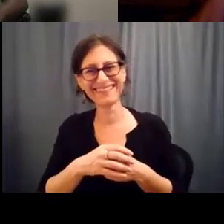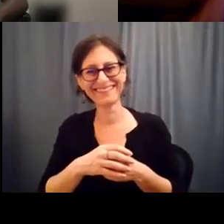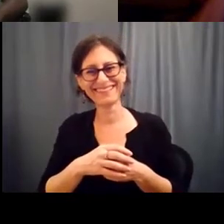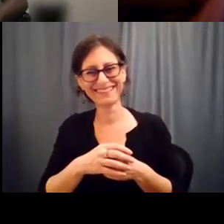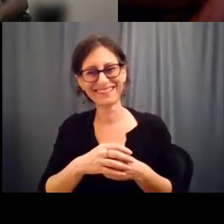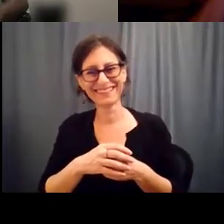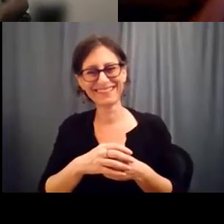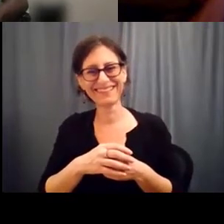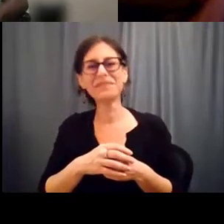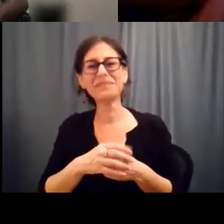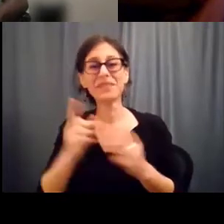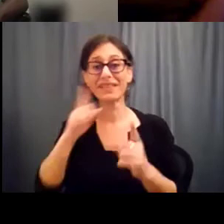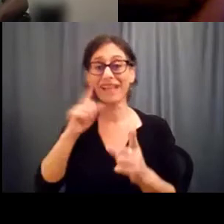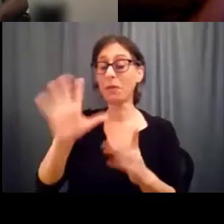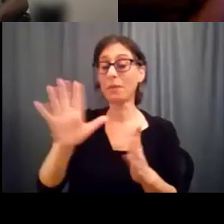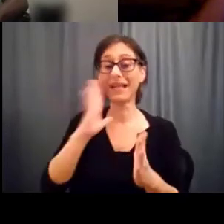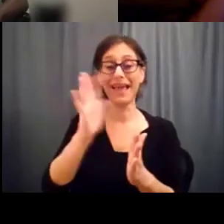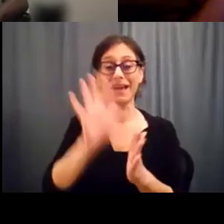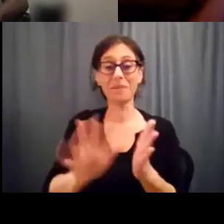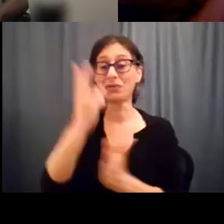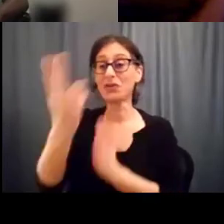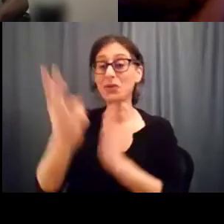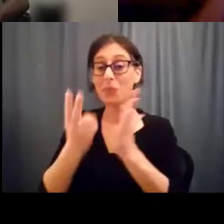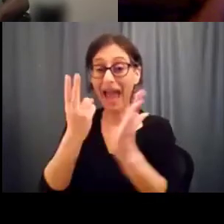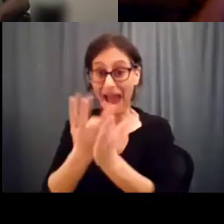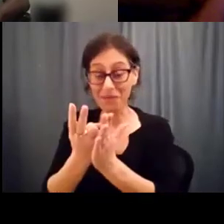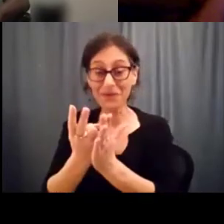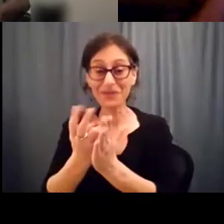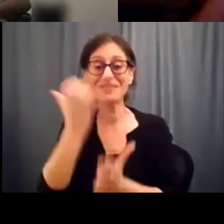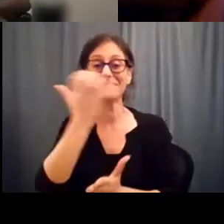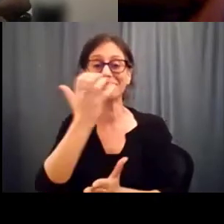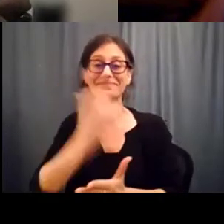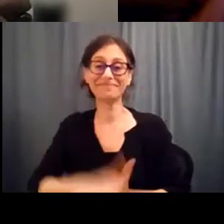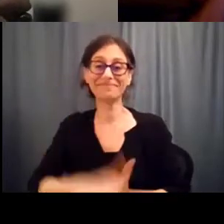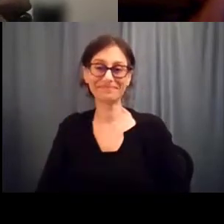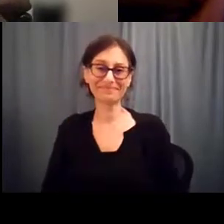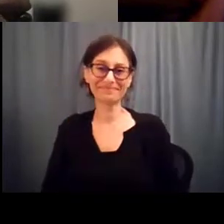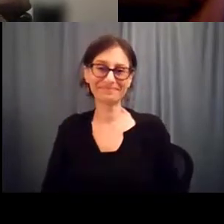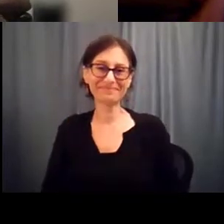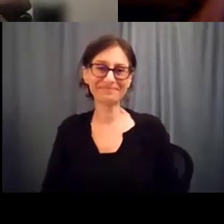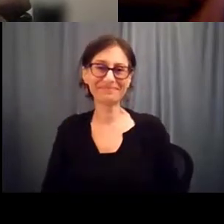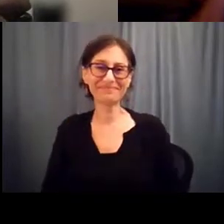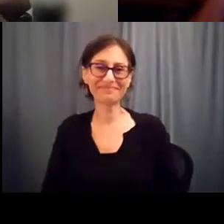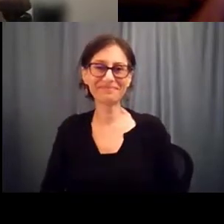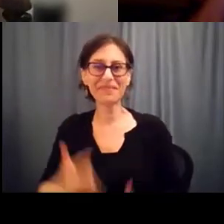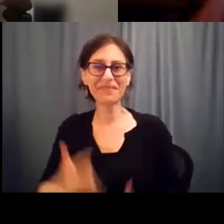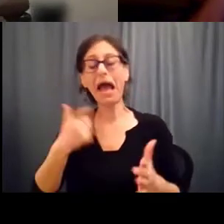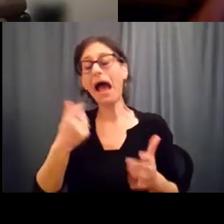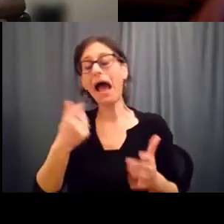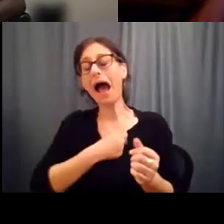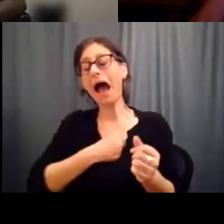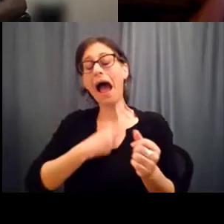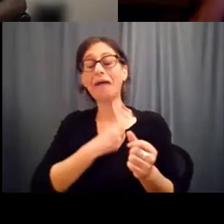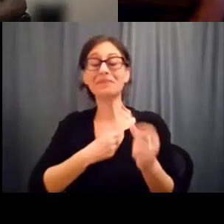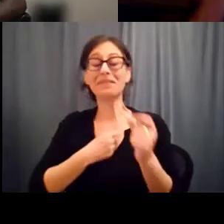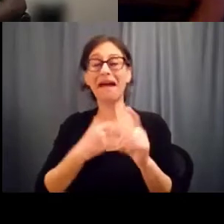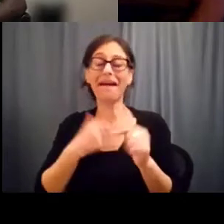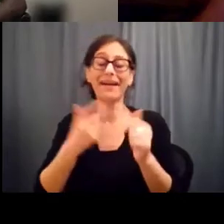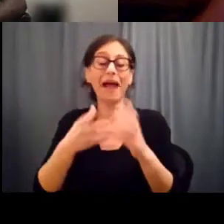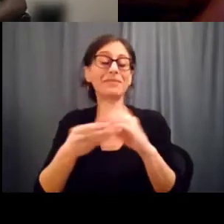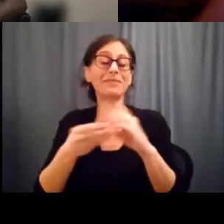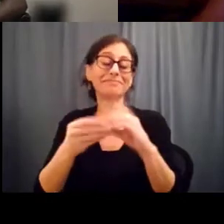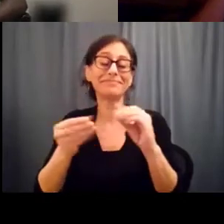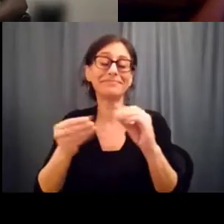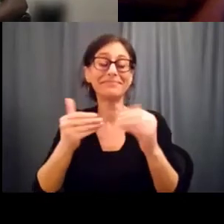summer. Robin, I think you have a couple questions that might be coming up. Okay. I guess I'm a little punchy. I'm sorry. Oh no, let's look at